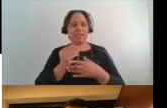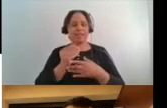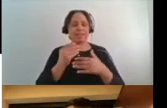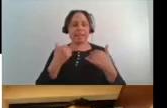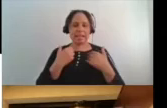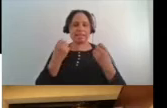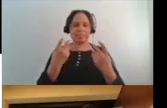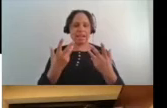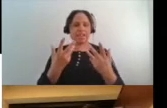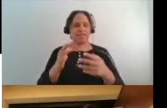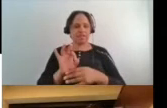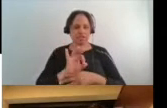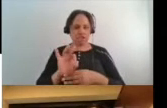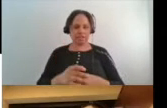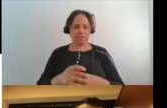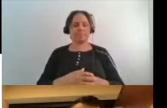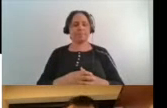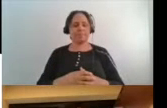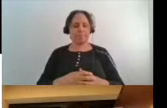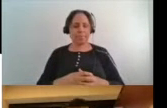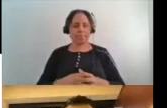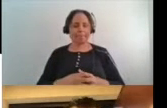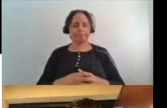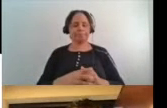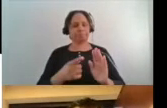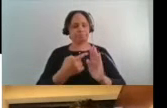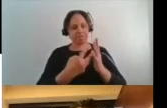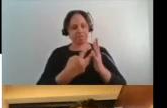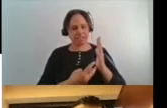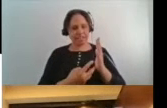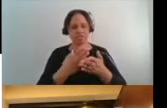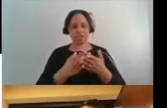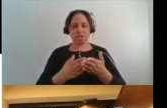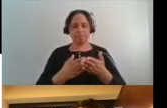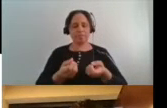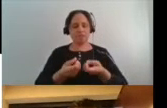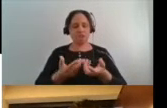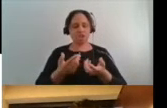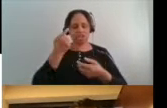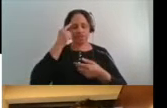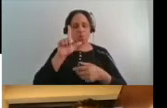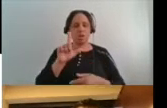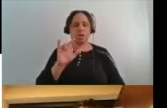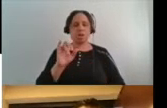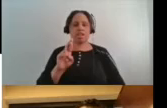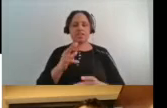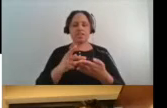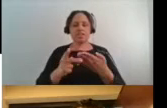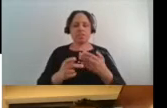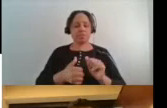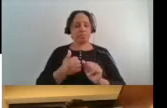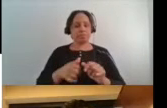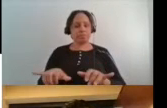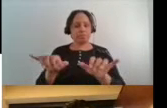functions, okay? These are a bunch of the different potential causes of liver failure. The most common things that we see in the US